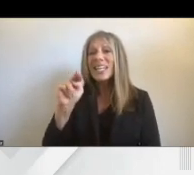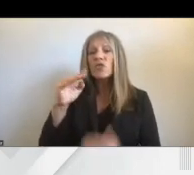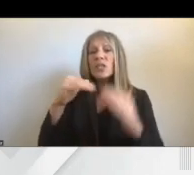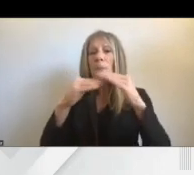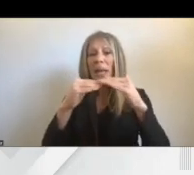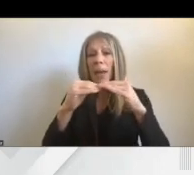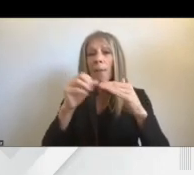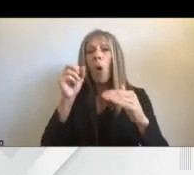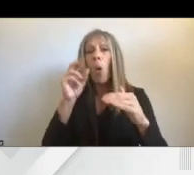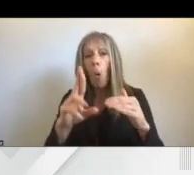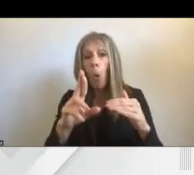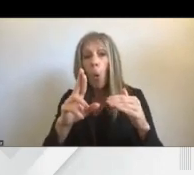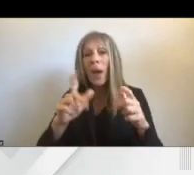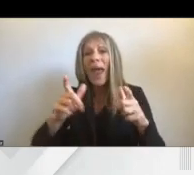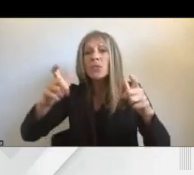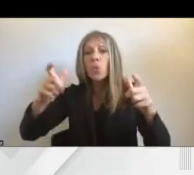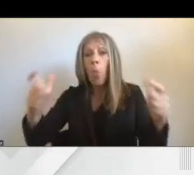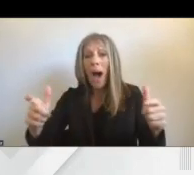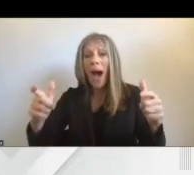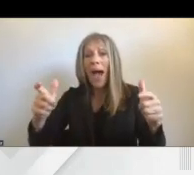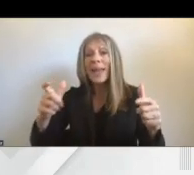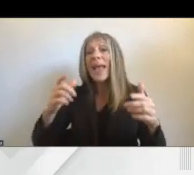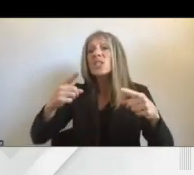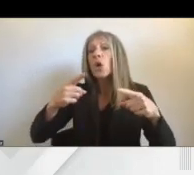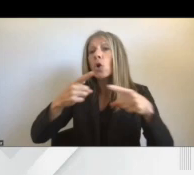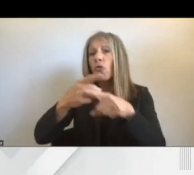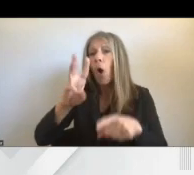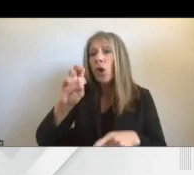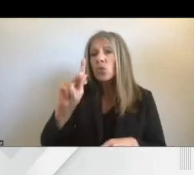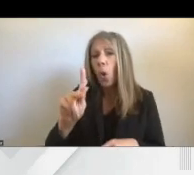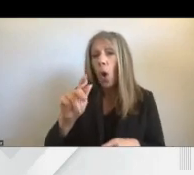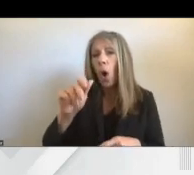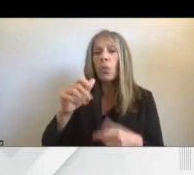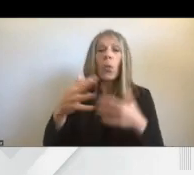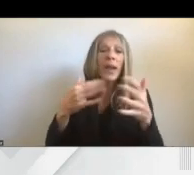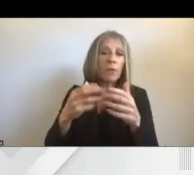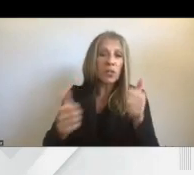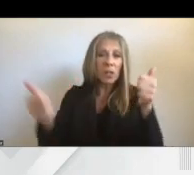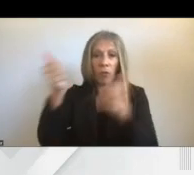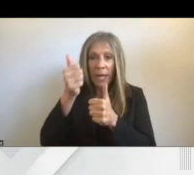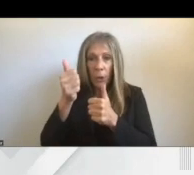or at least as wide as the crosswalk, whichever is greater.